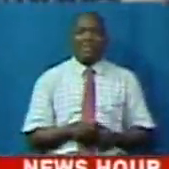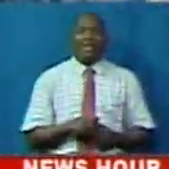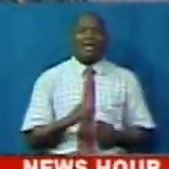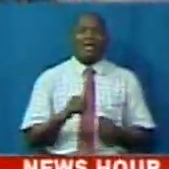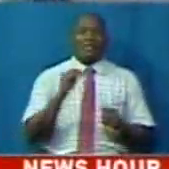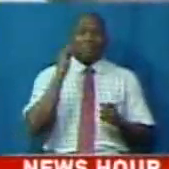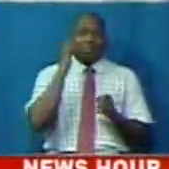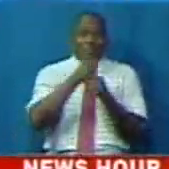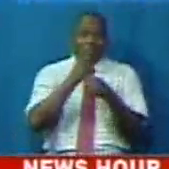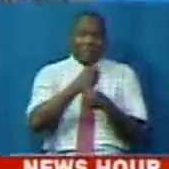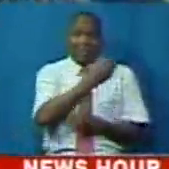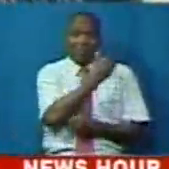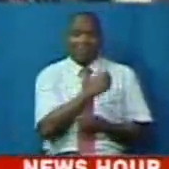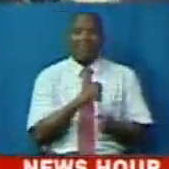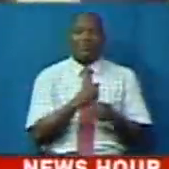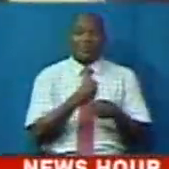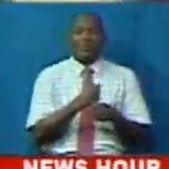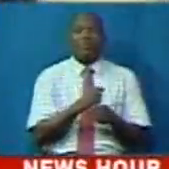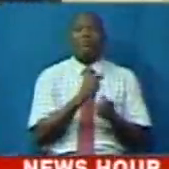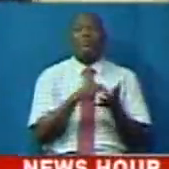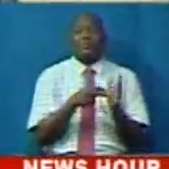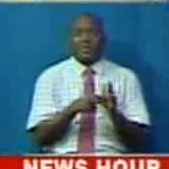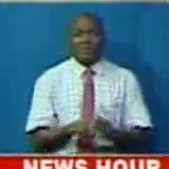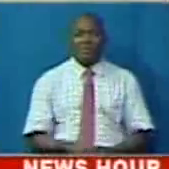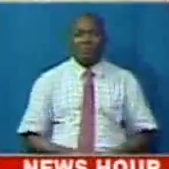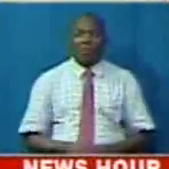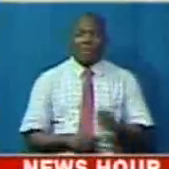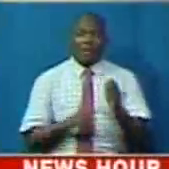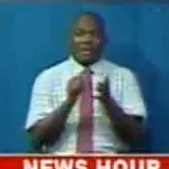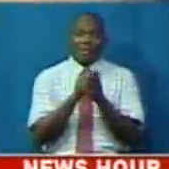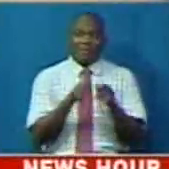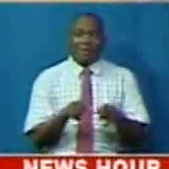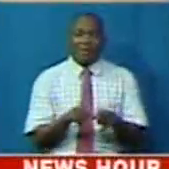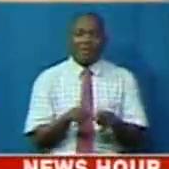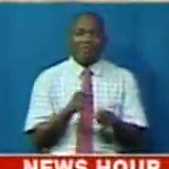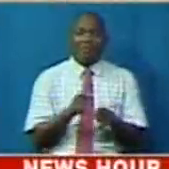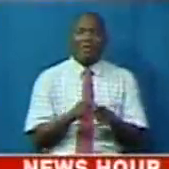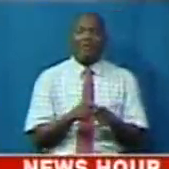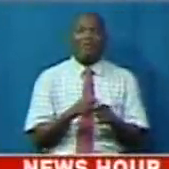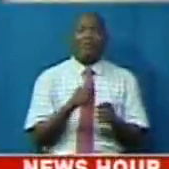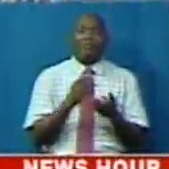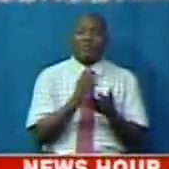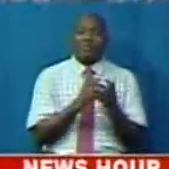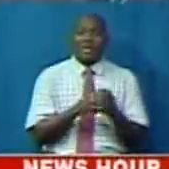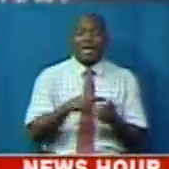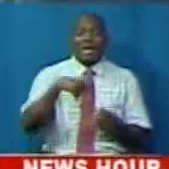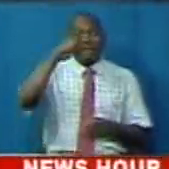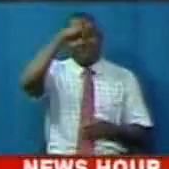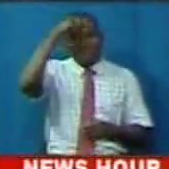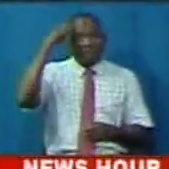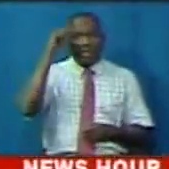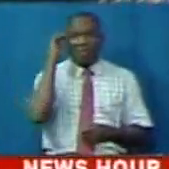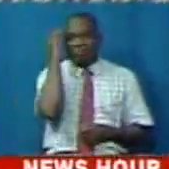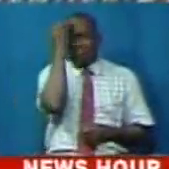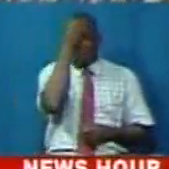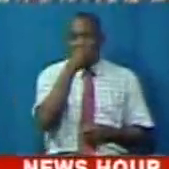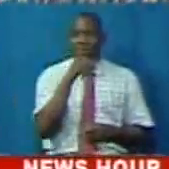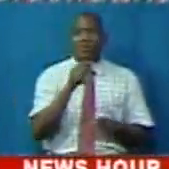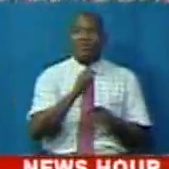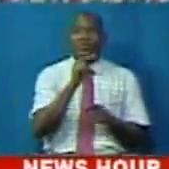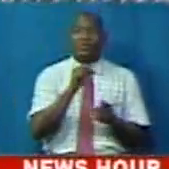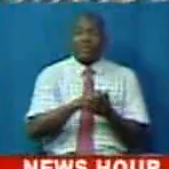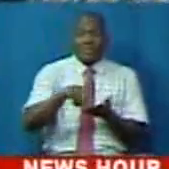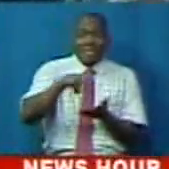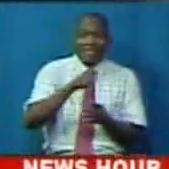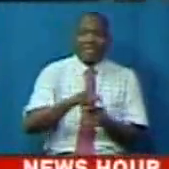towel on the shoulder signifies the following. 1. To mop sweat when necessary and to use it to collect money